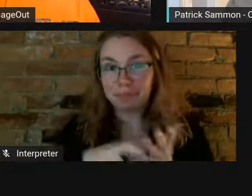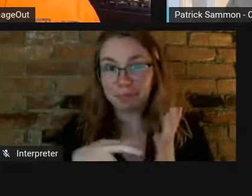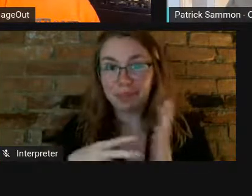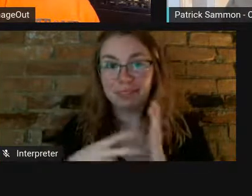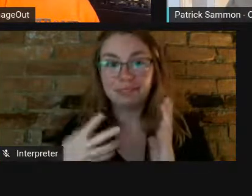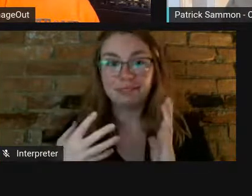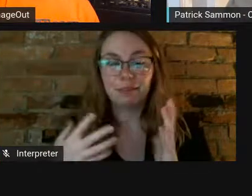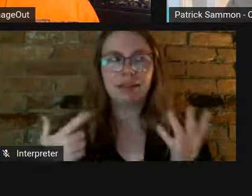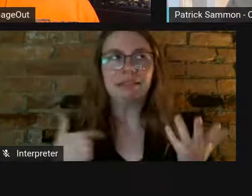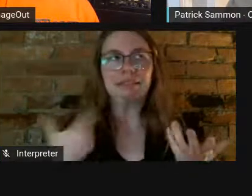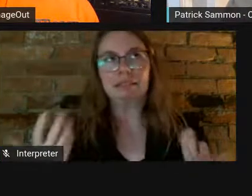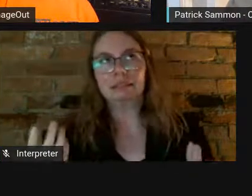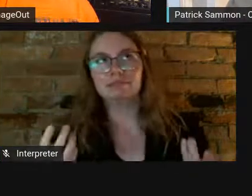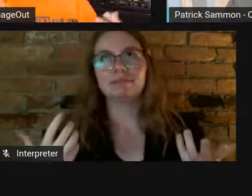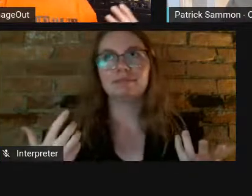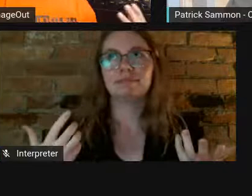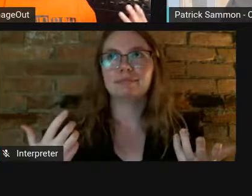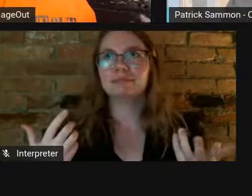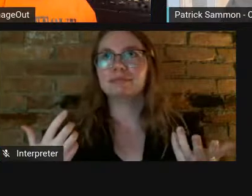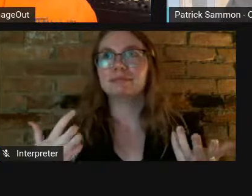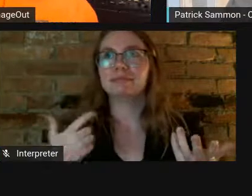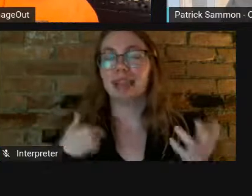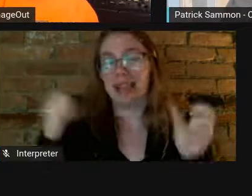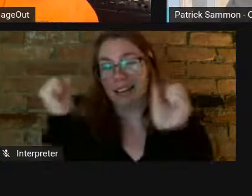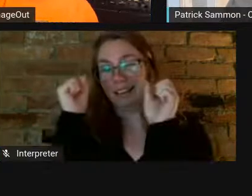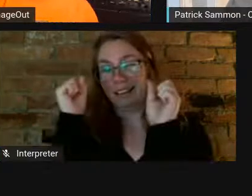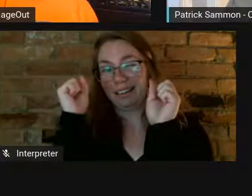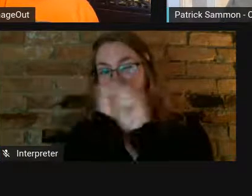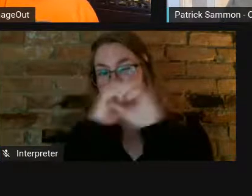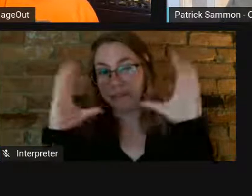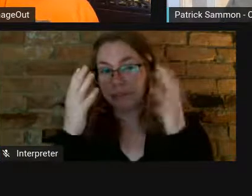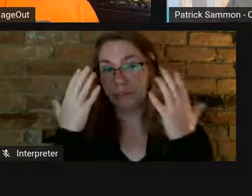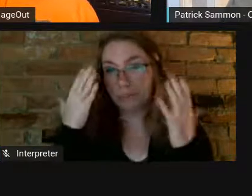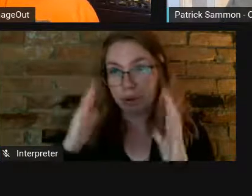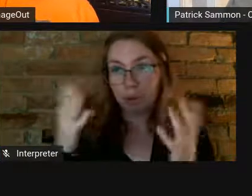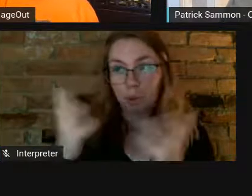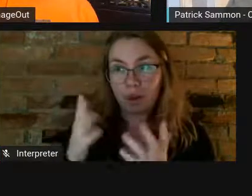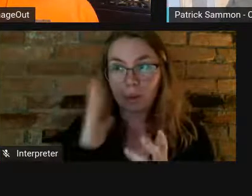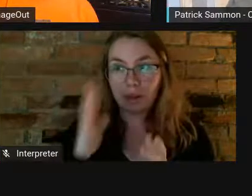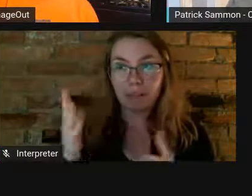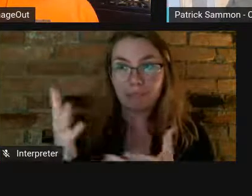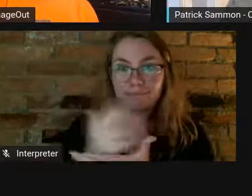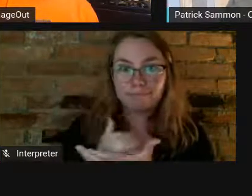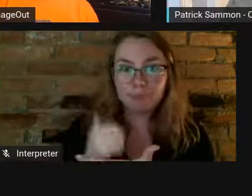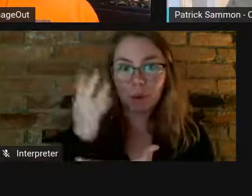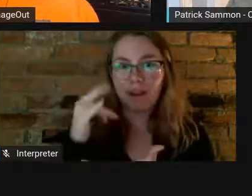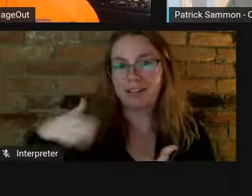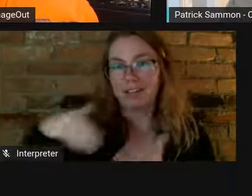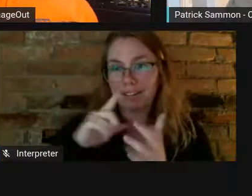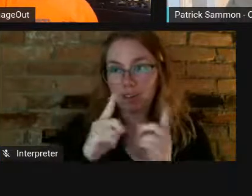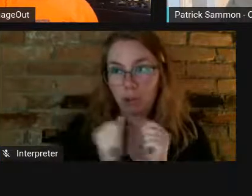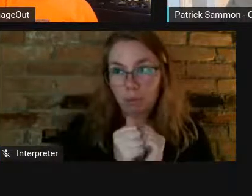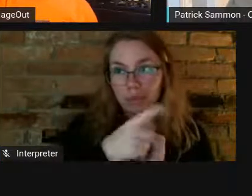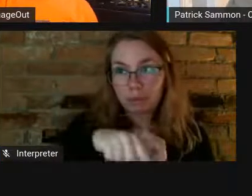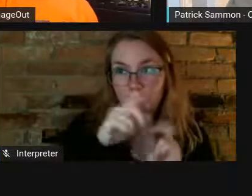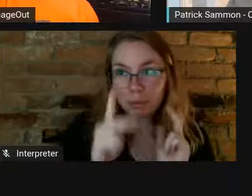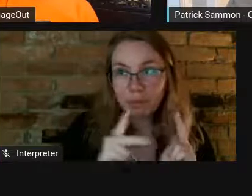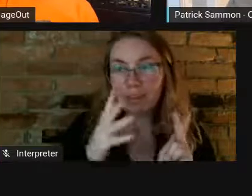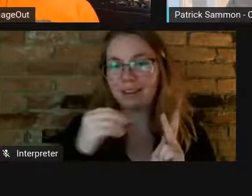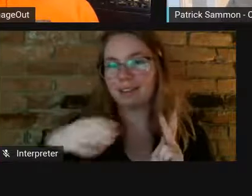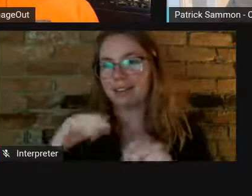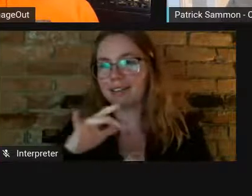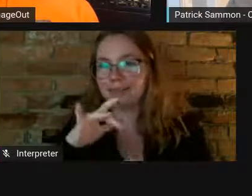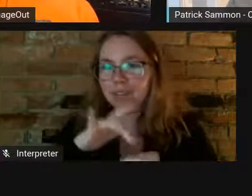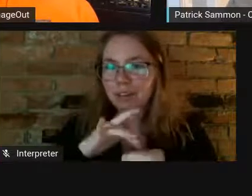I'm thinking you won't have an idea of what kind of material you're going to get because you haven't talked to these people yet and you haven't been to these places